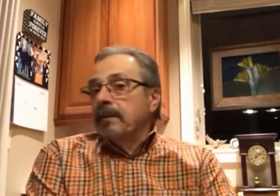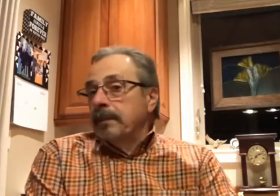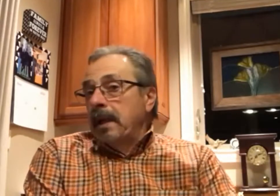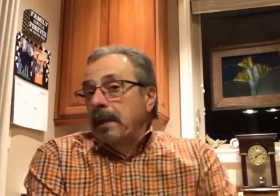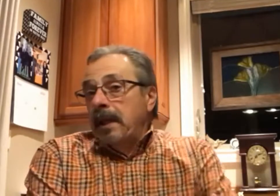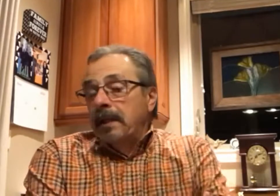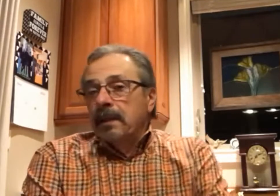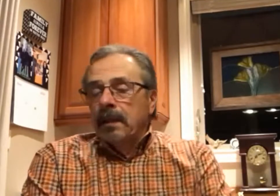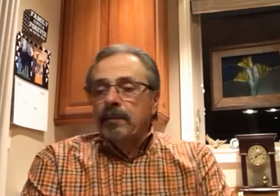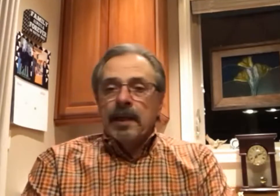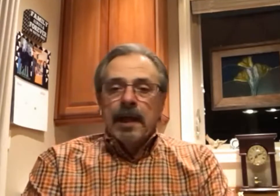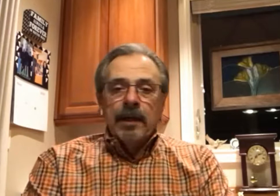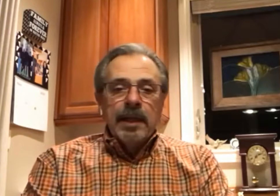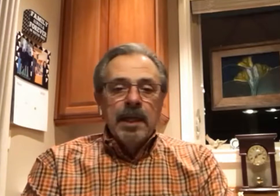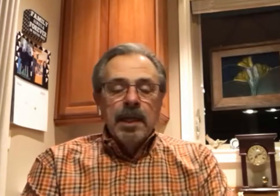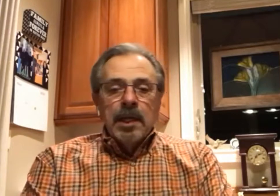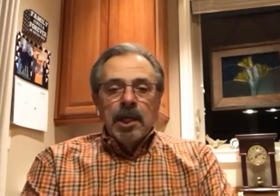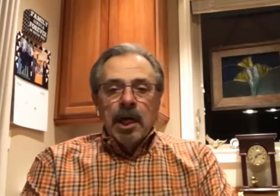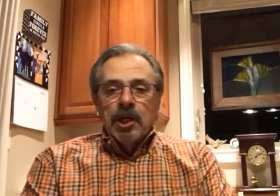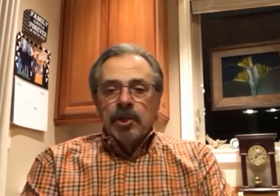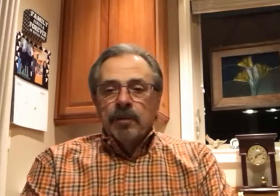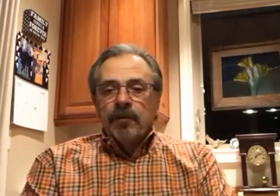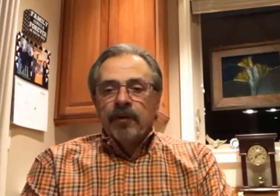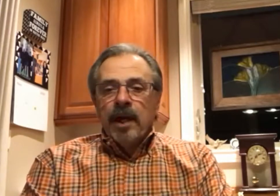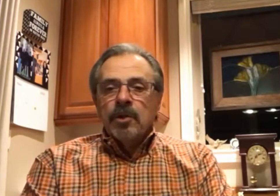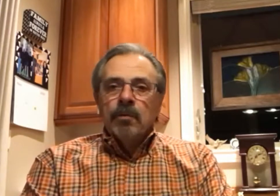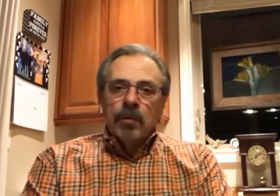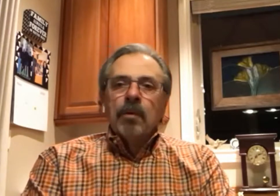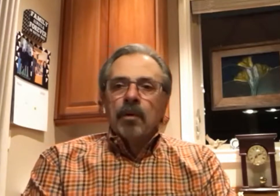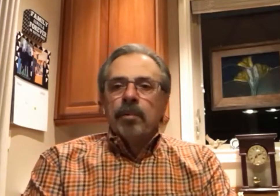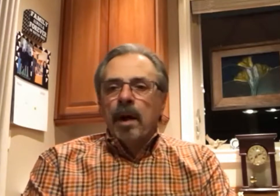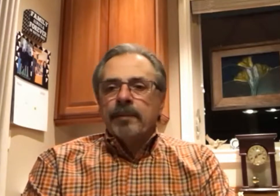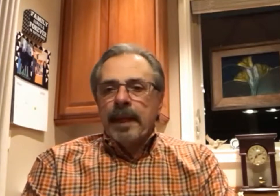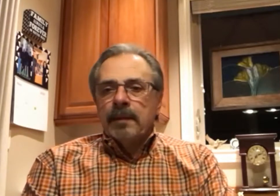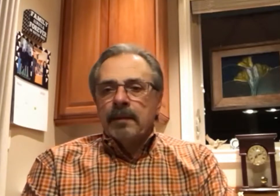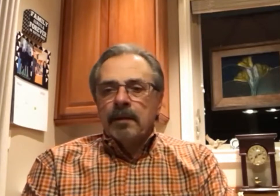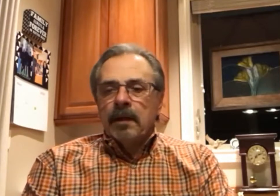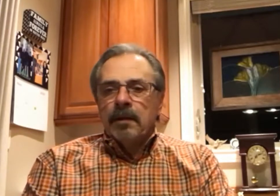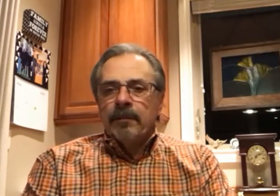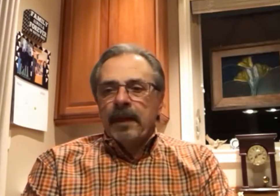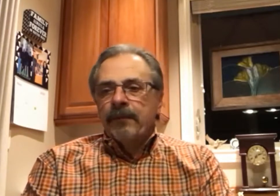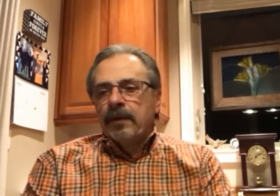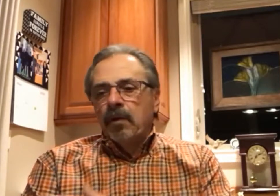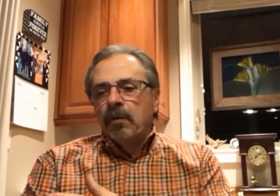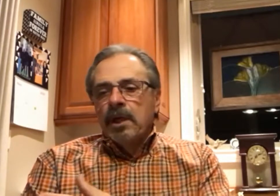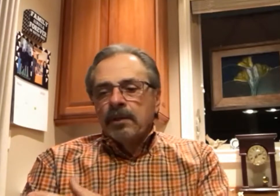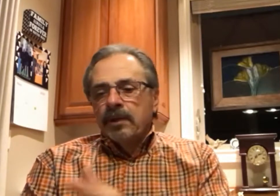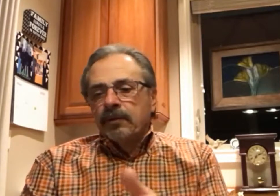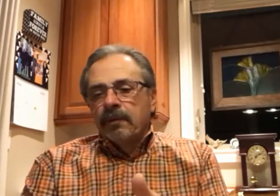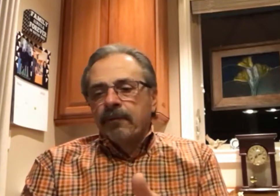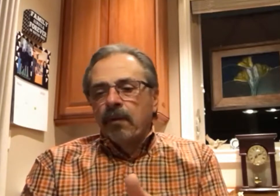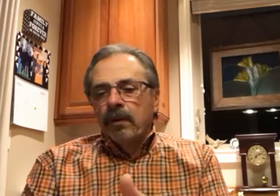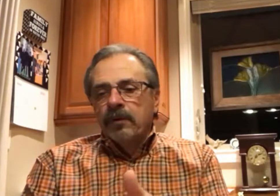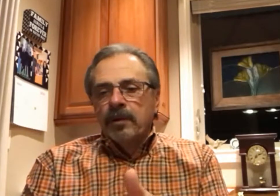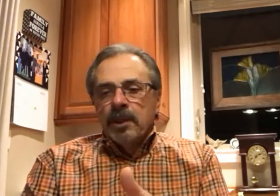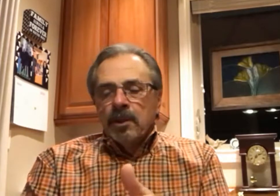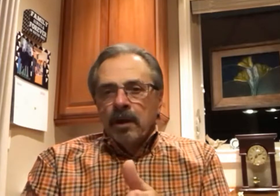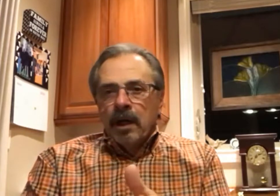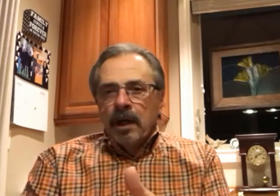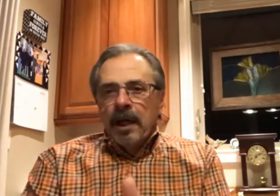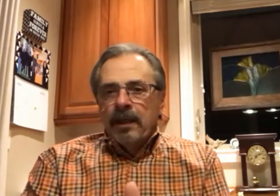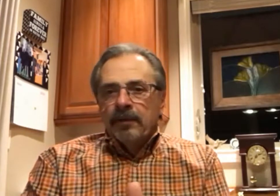County, Clatsop County, and Columbia County to provide rural broadband. If you know, District 4